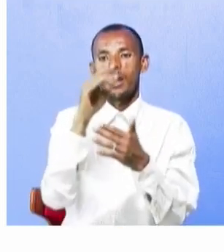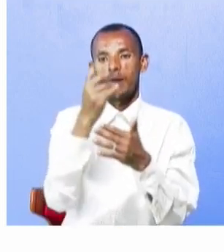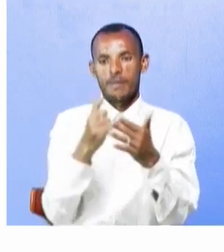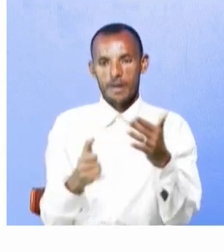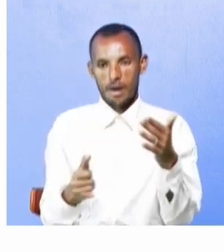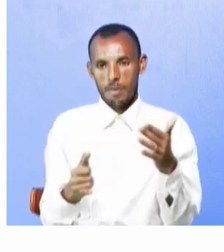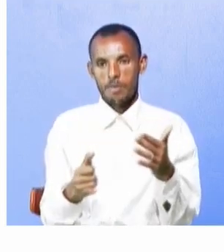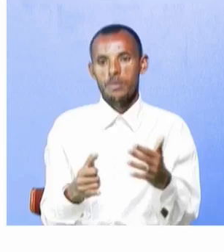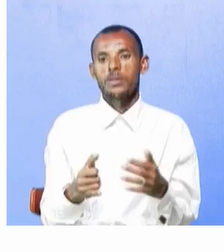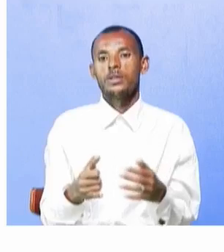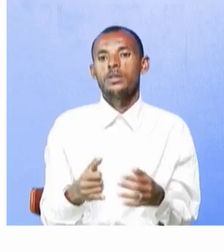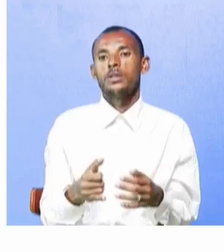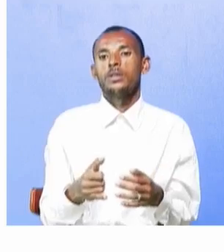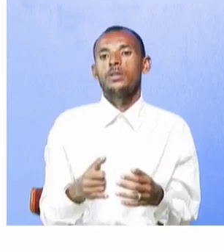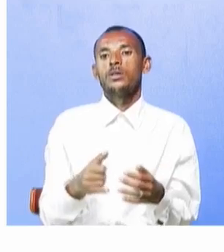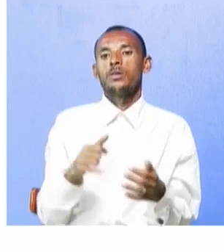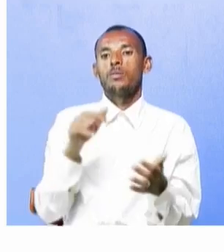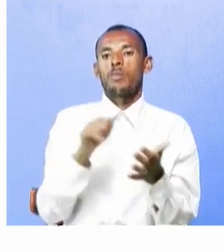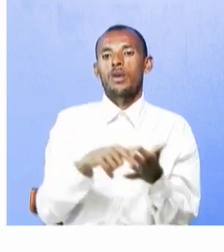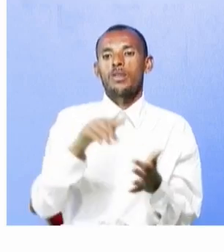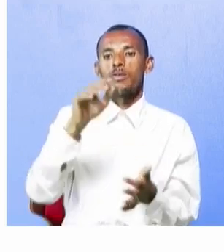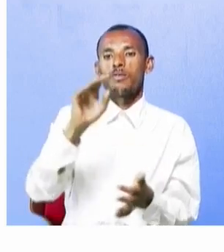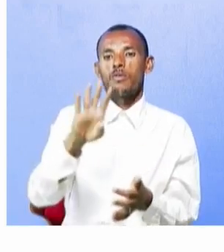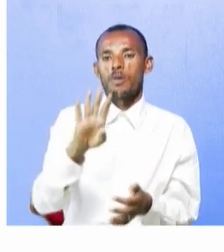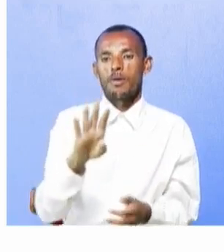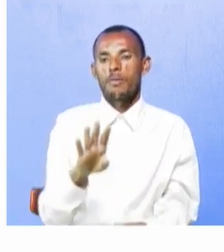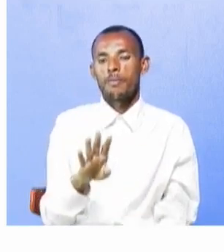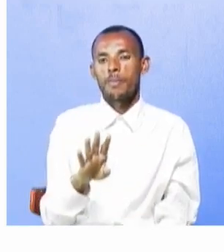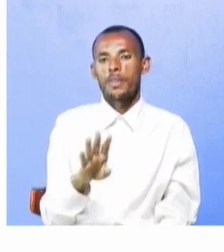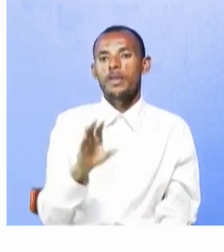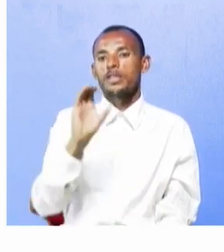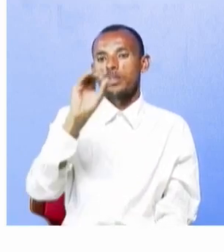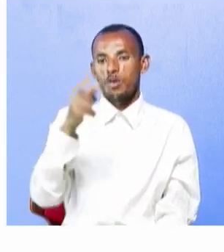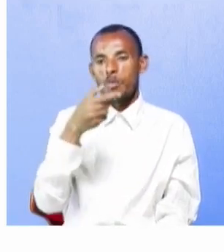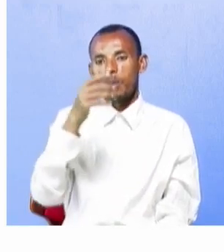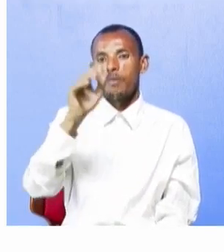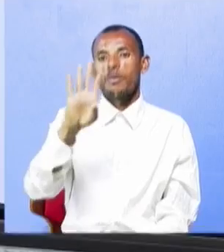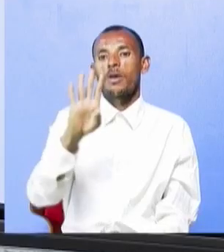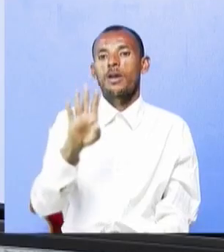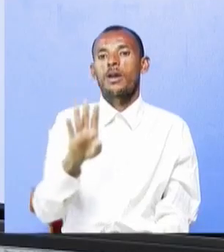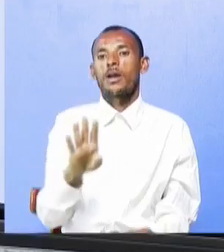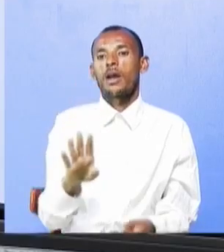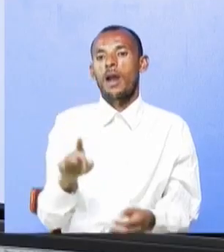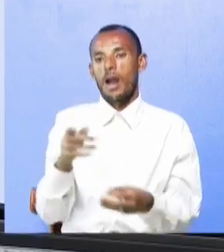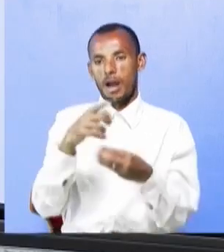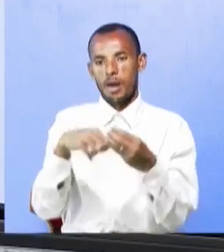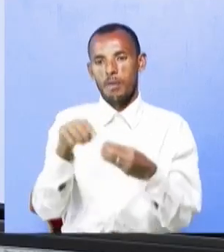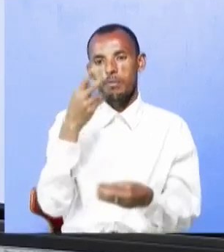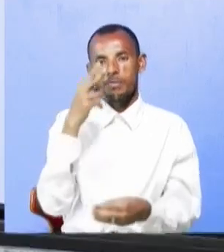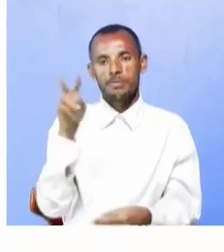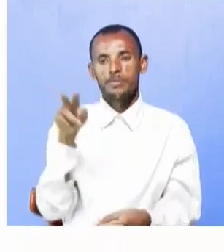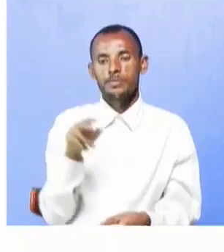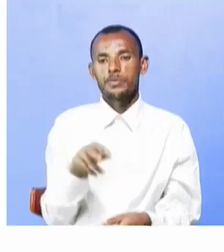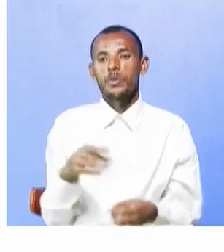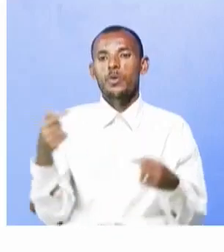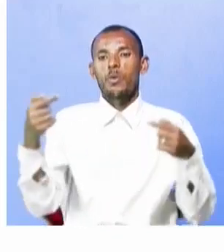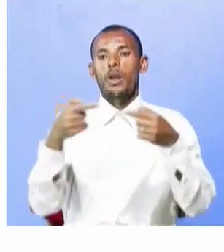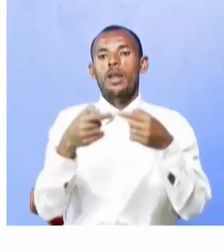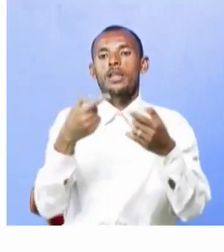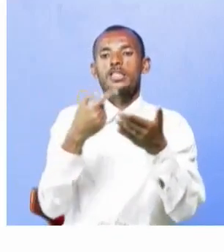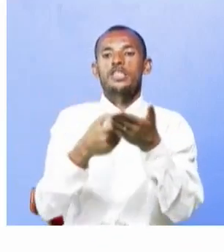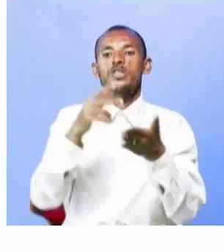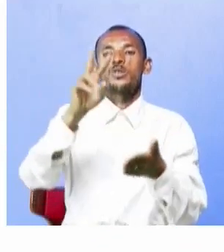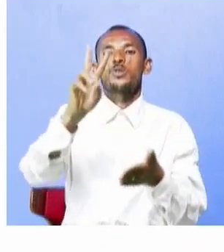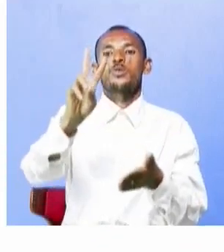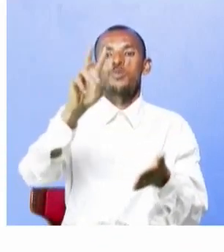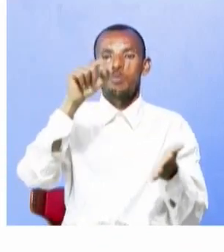sketch point 4, 0, 4 somewhere here. So you connect these 2